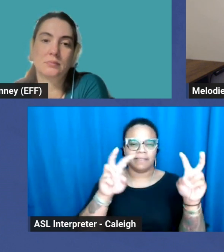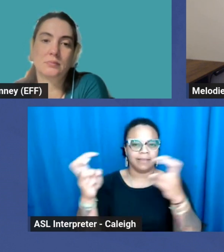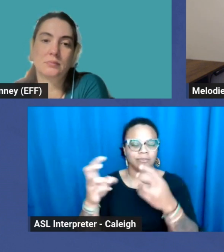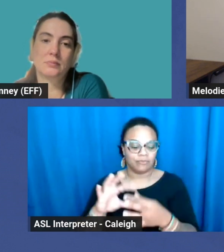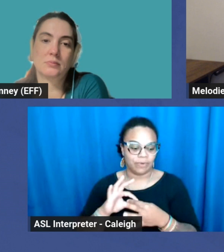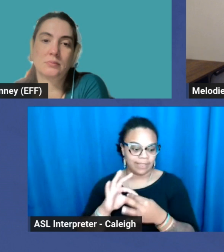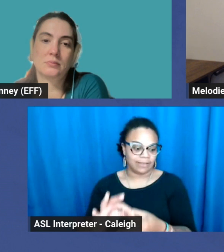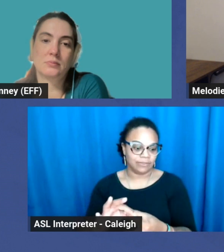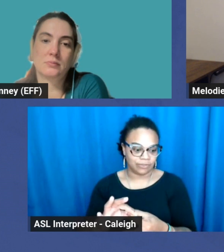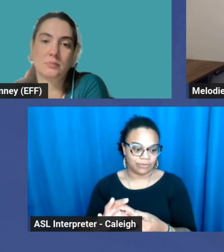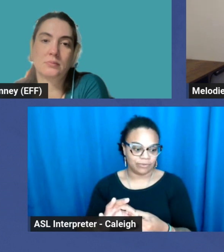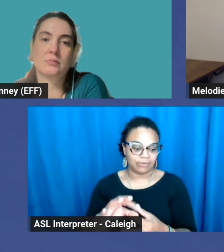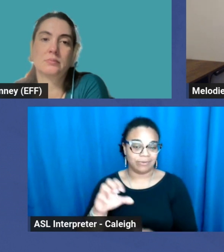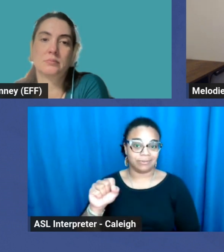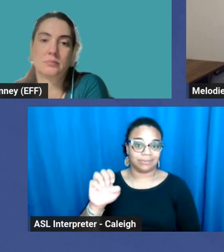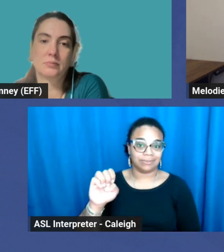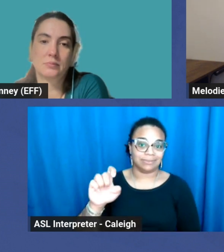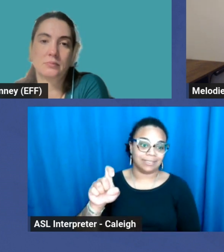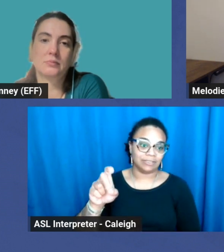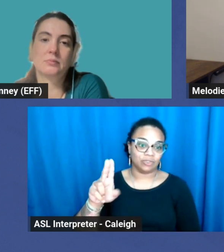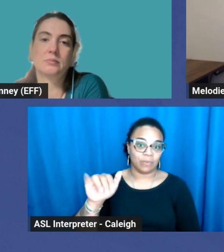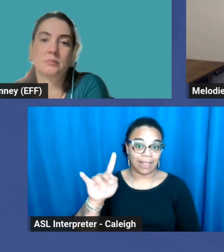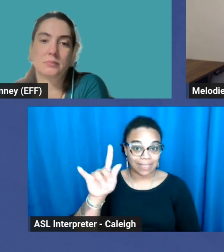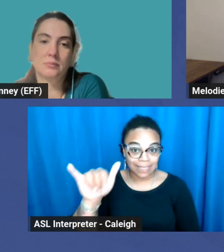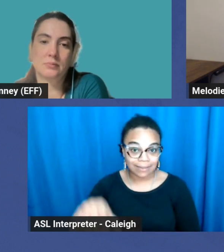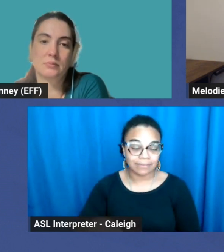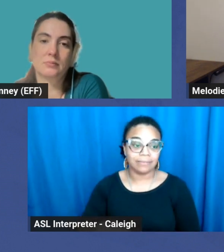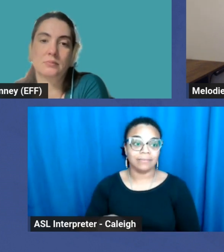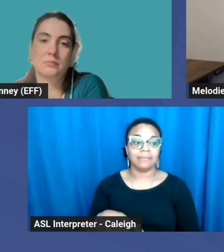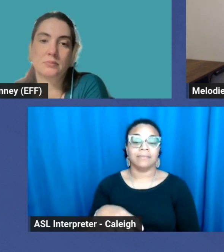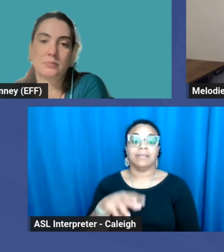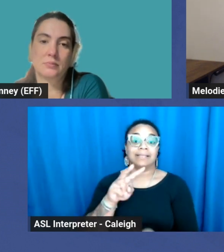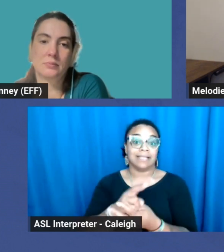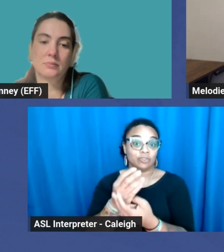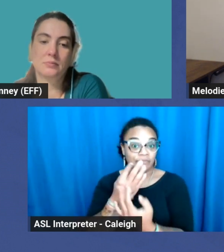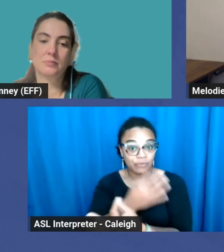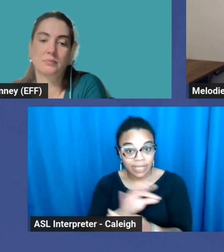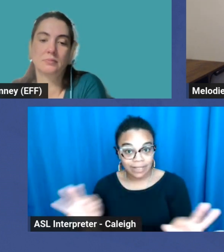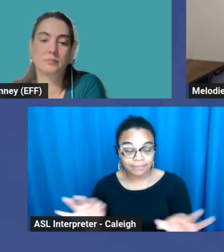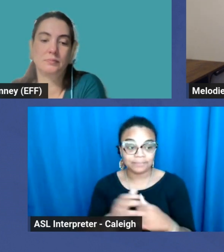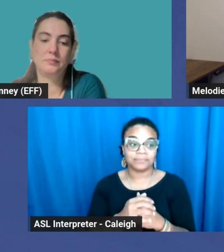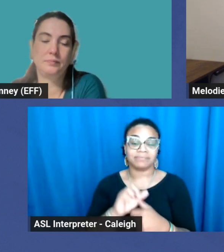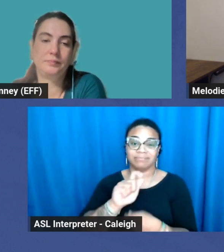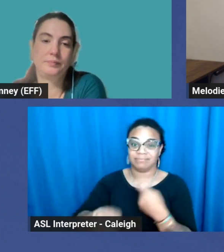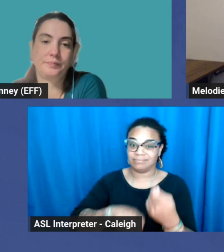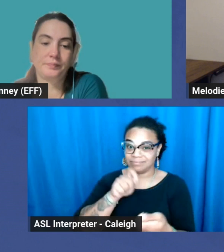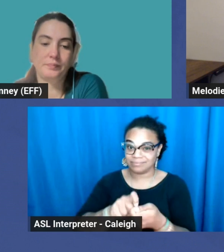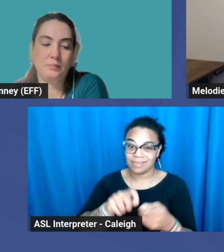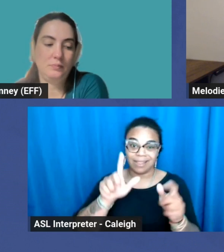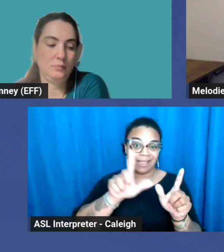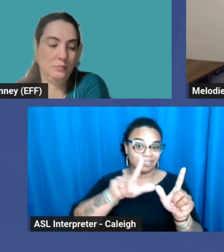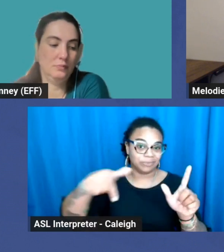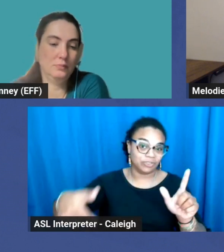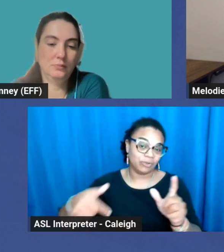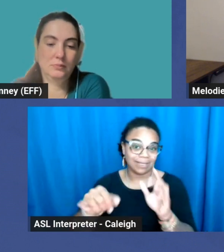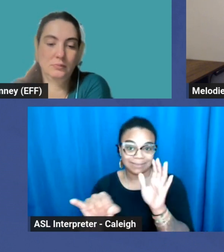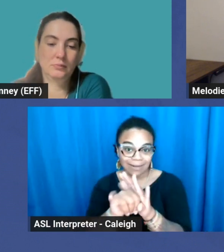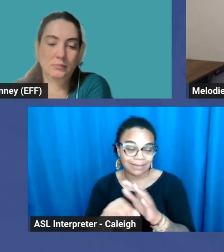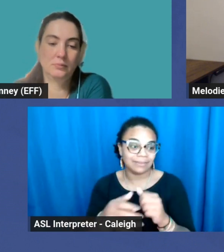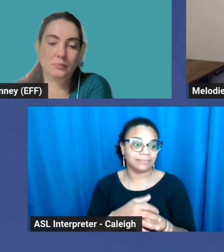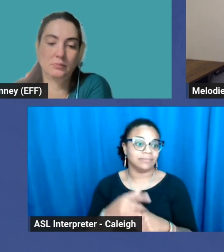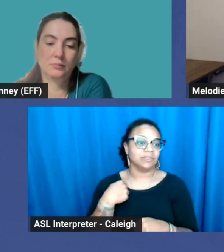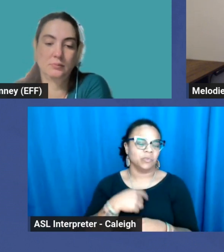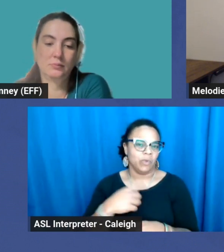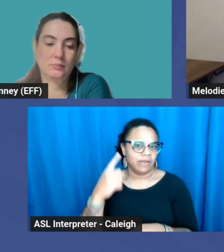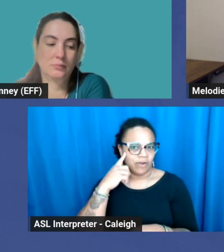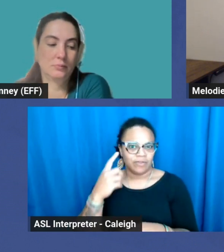to sexuality, sexual freedom, particularly LGBTQ identity. We've heard the word obscenity get